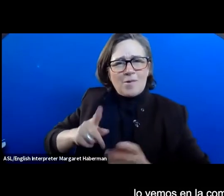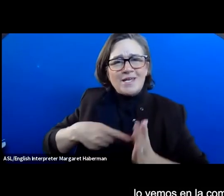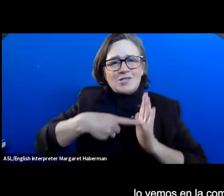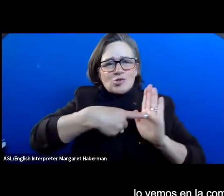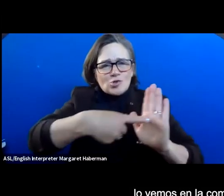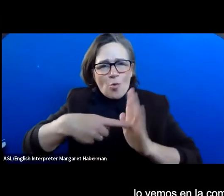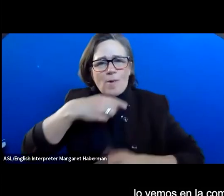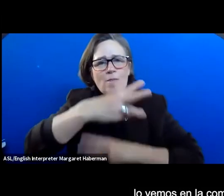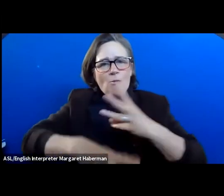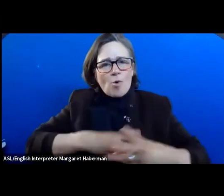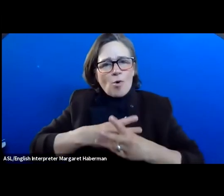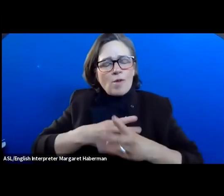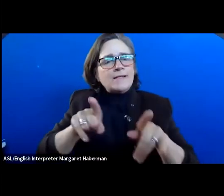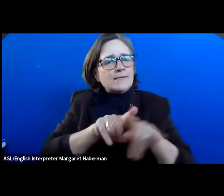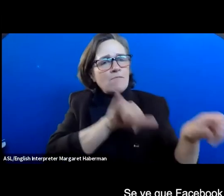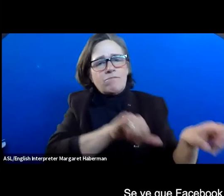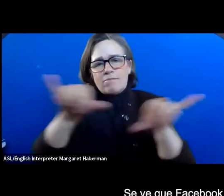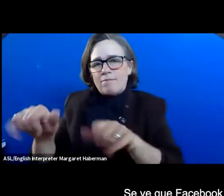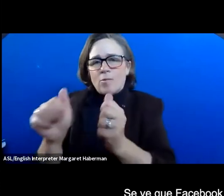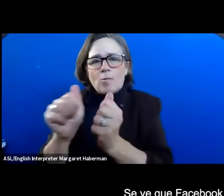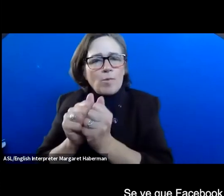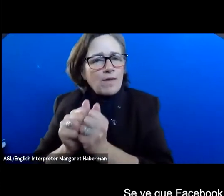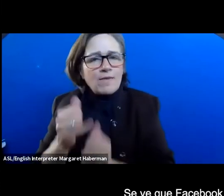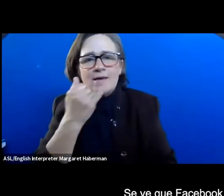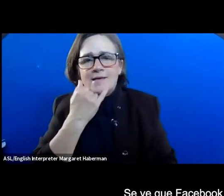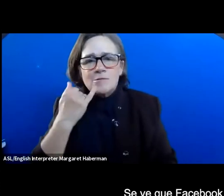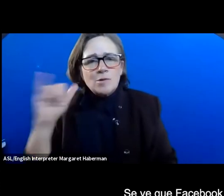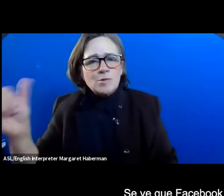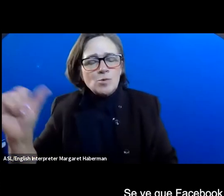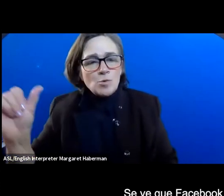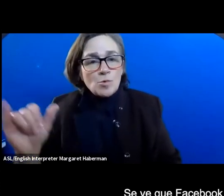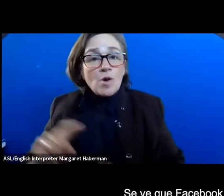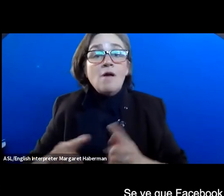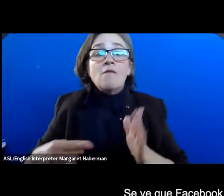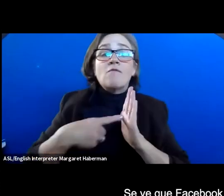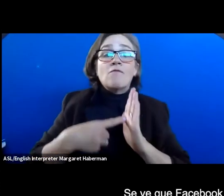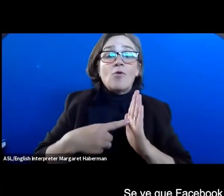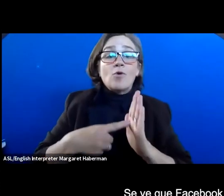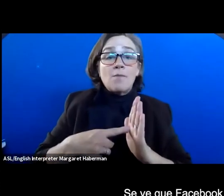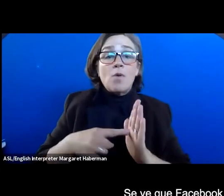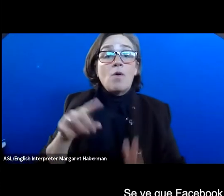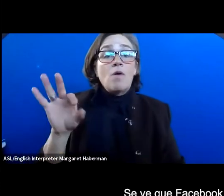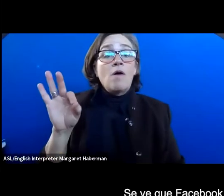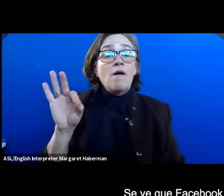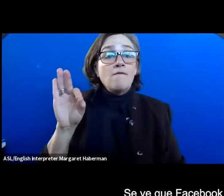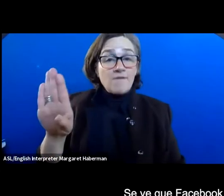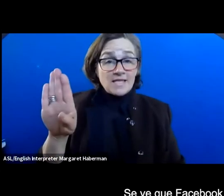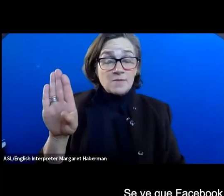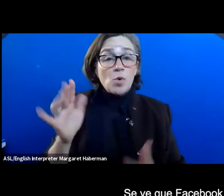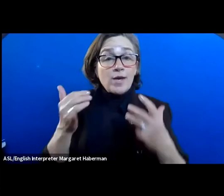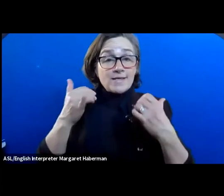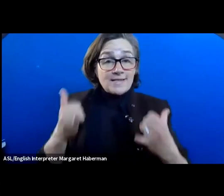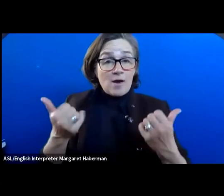control social media. You see Facebook trying, for example, to ban any criticism of